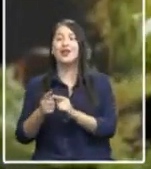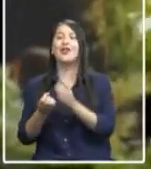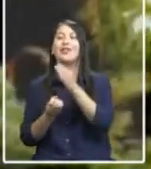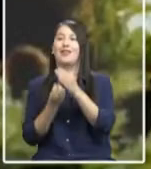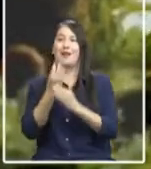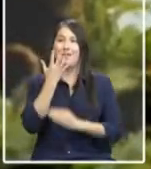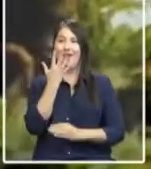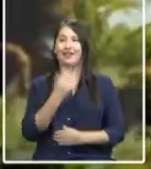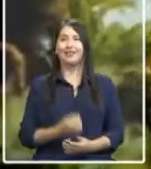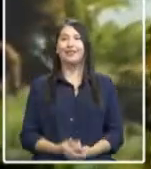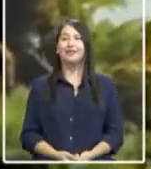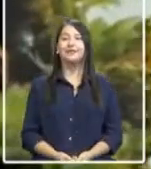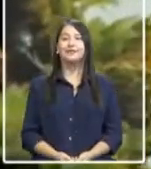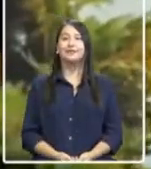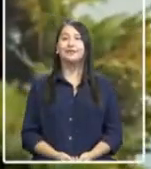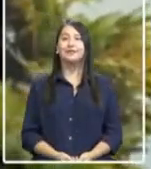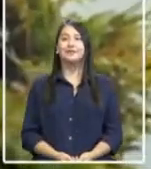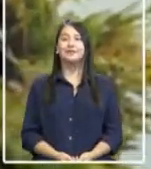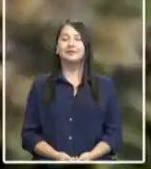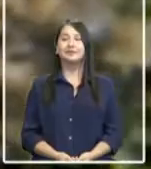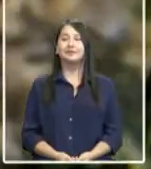plants.